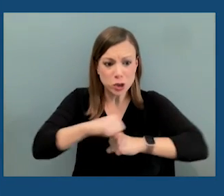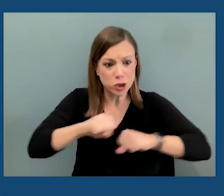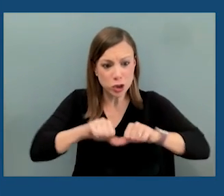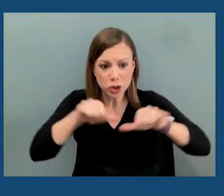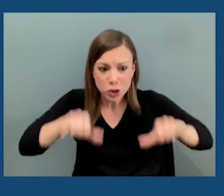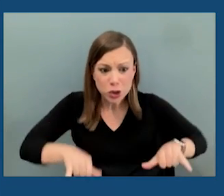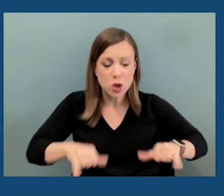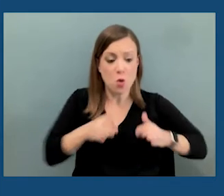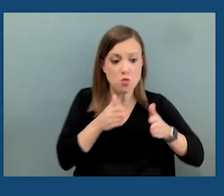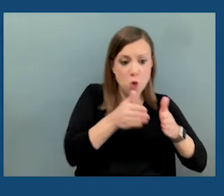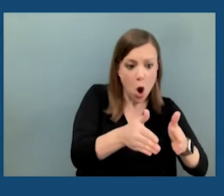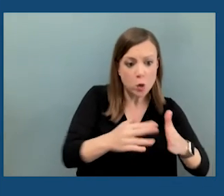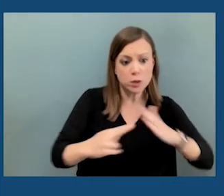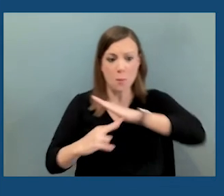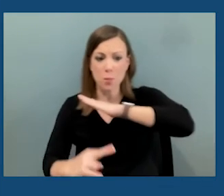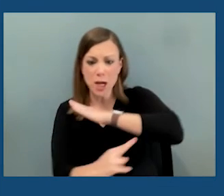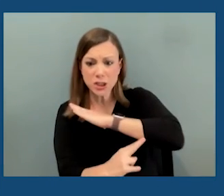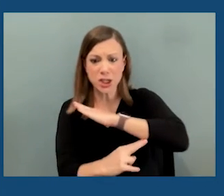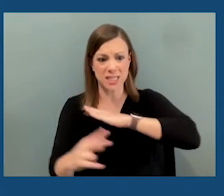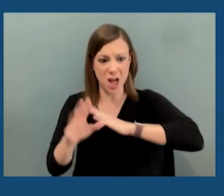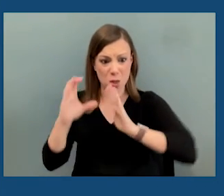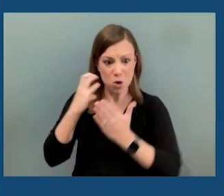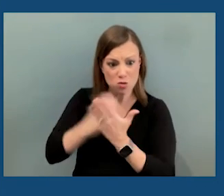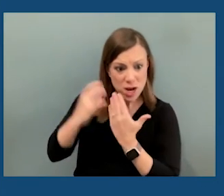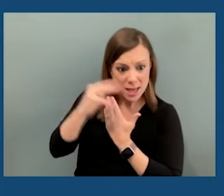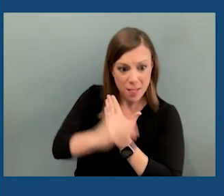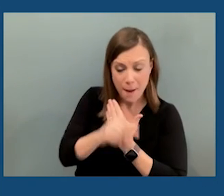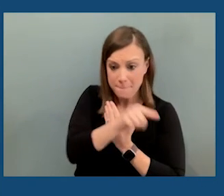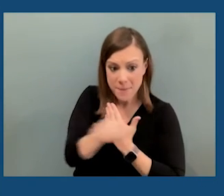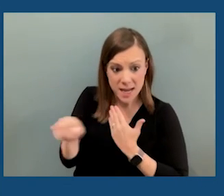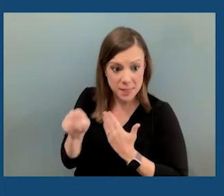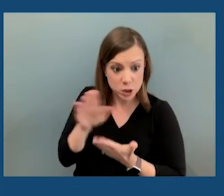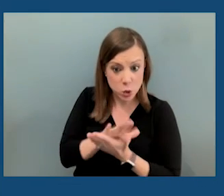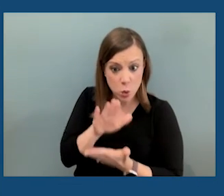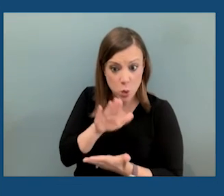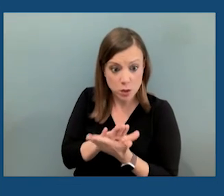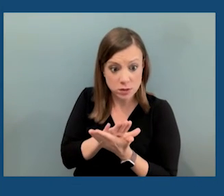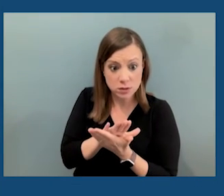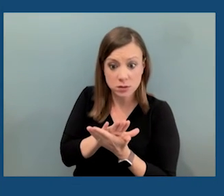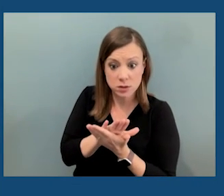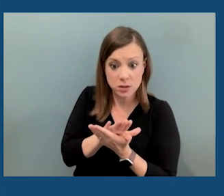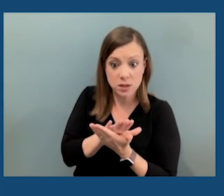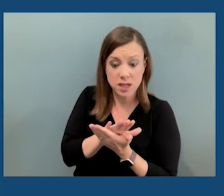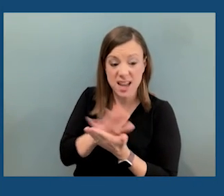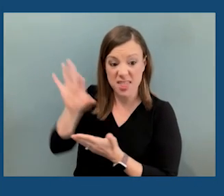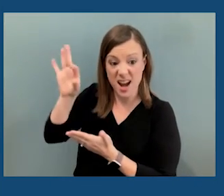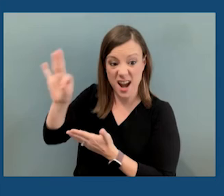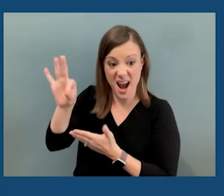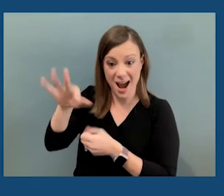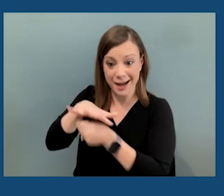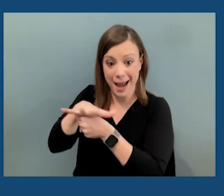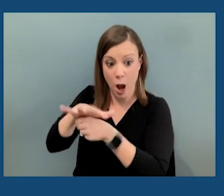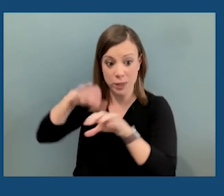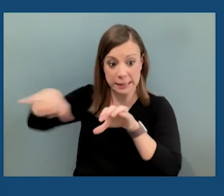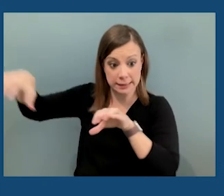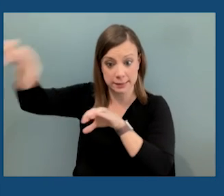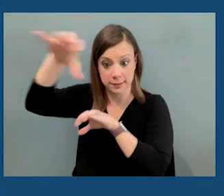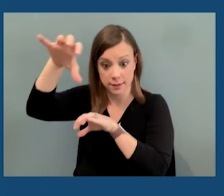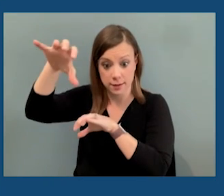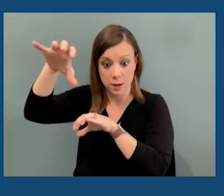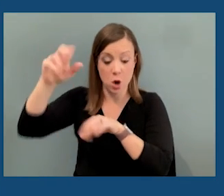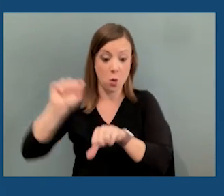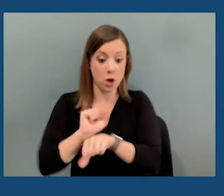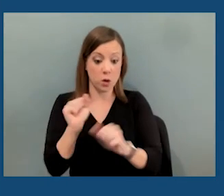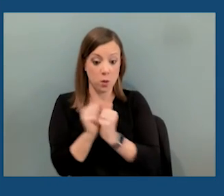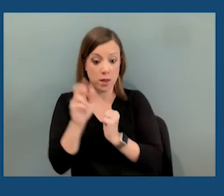the curriculum in the schools in the 9 counties around there, working with UFT here